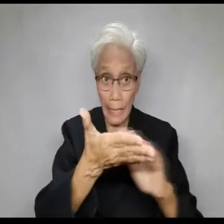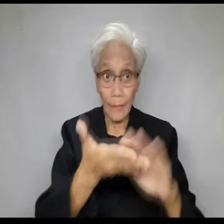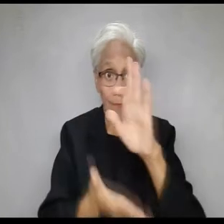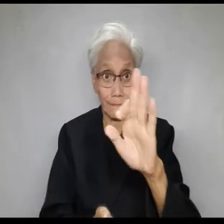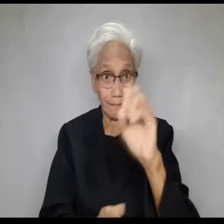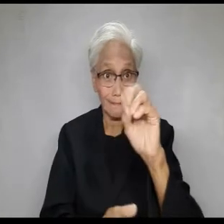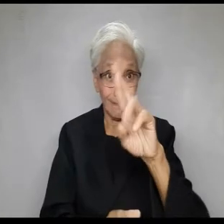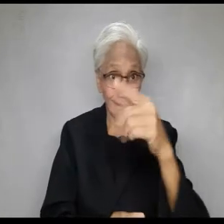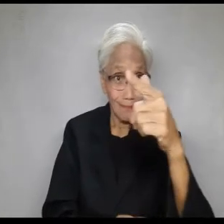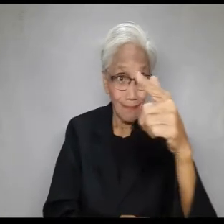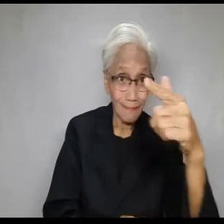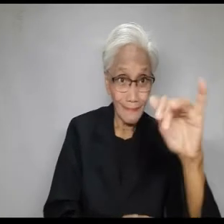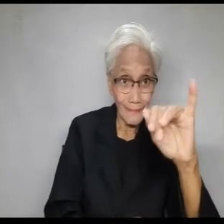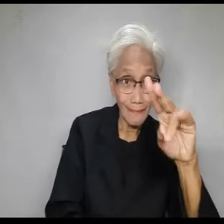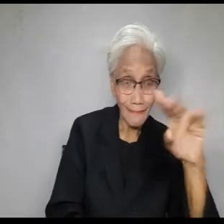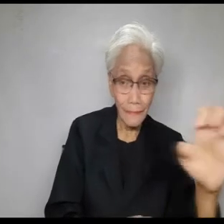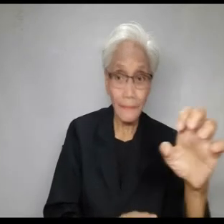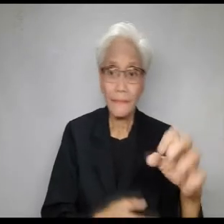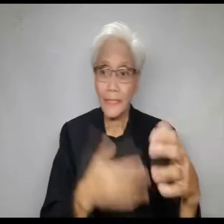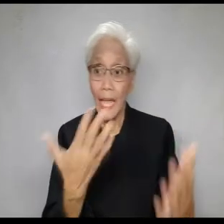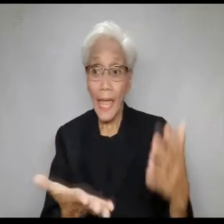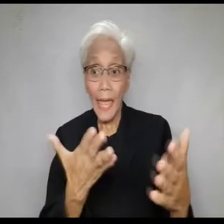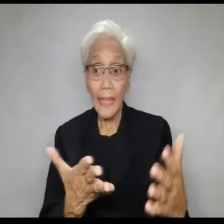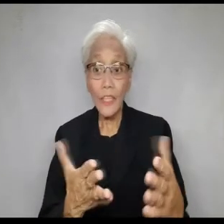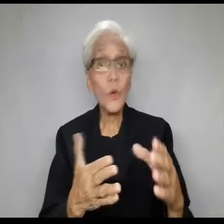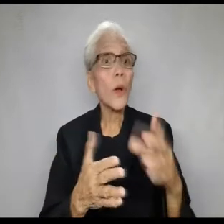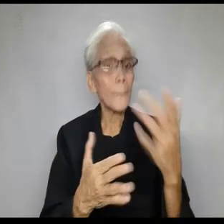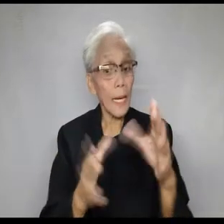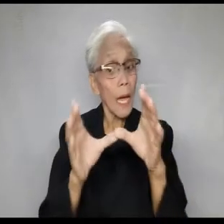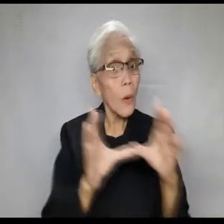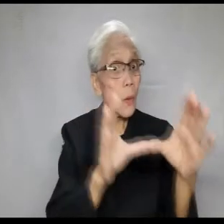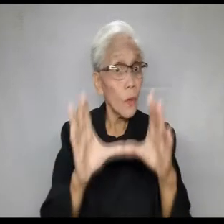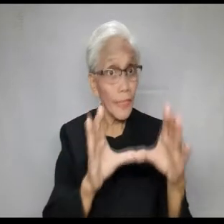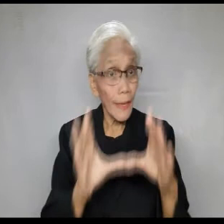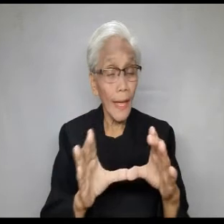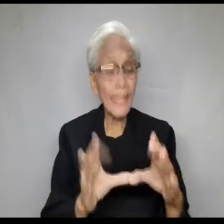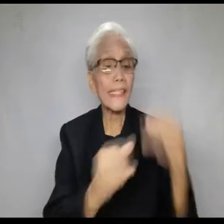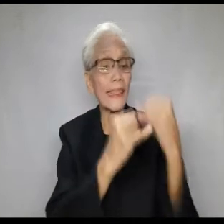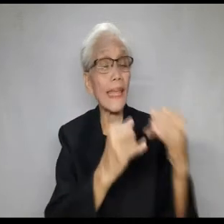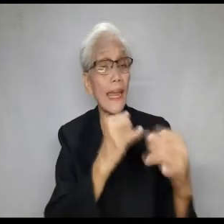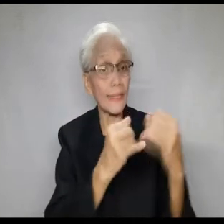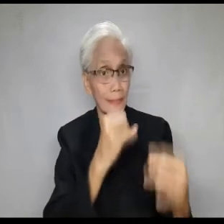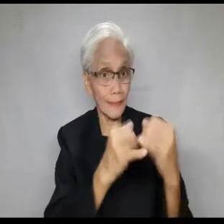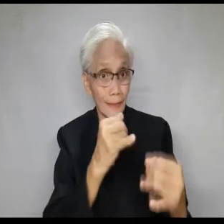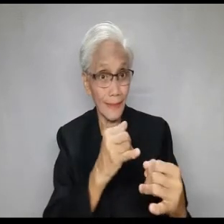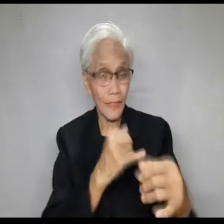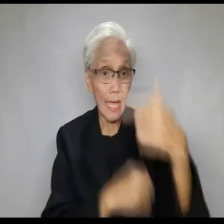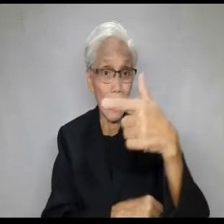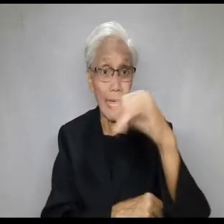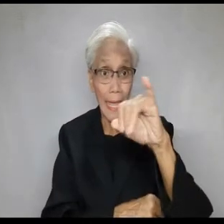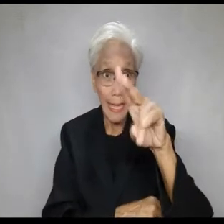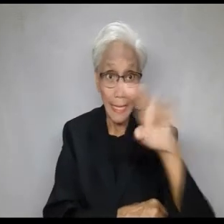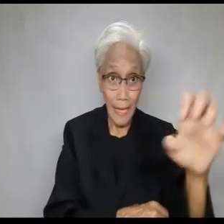forgive. The word is a common one, but the essence of the word is in the last part.